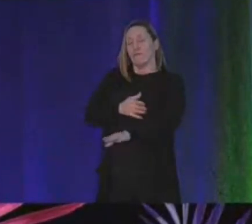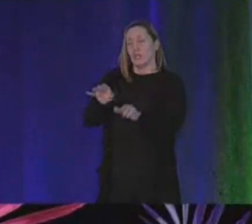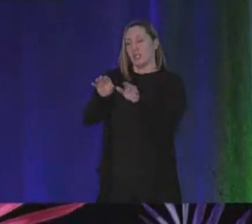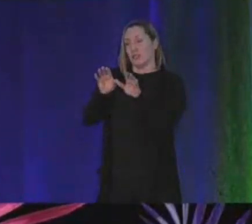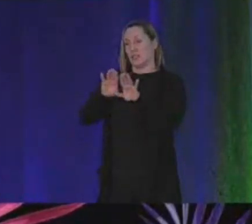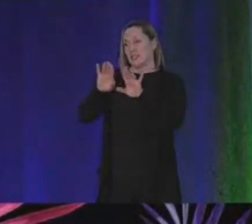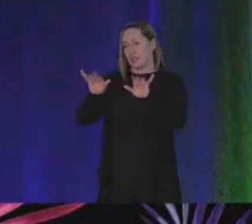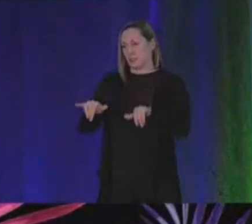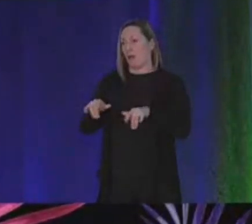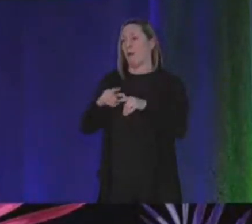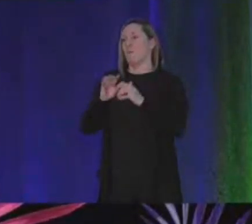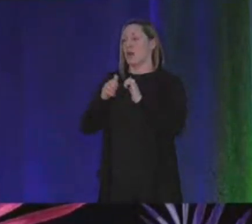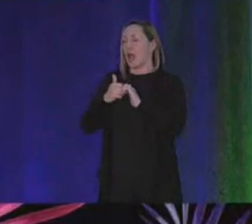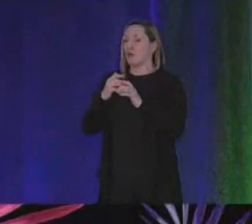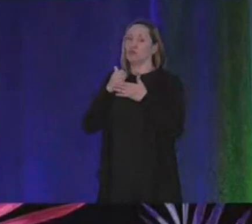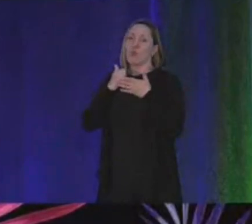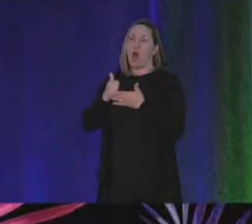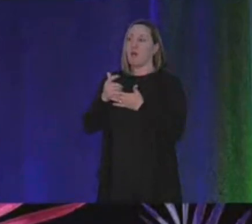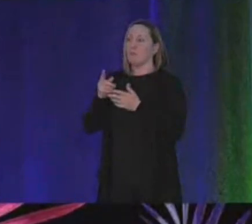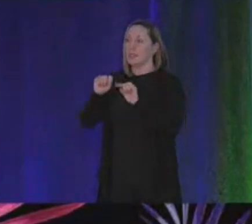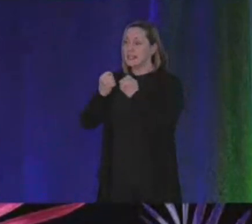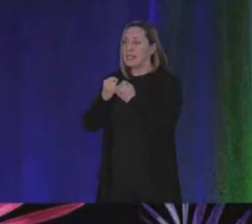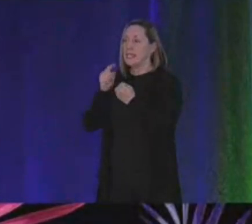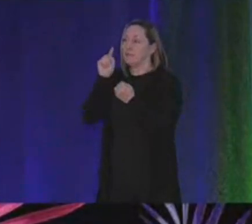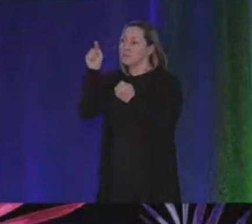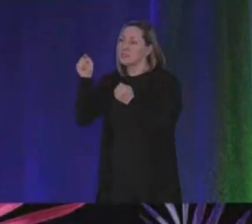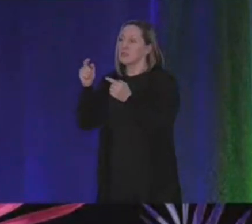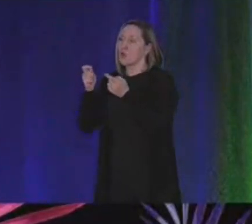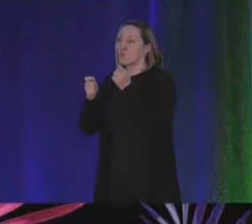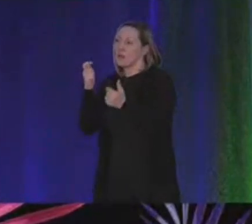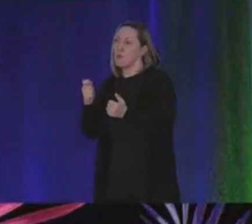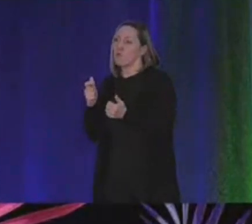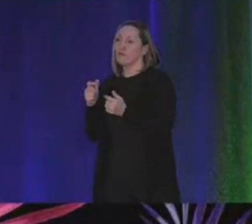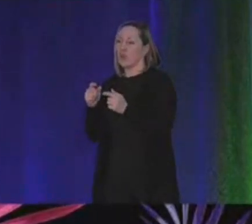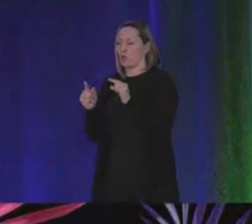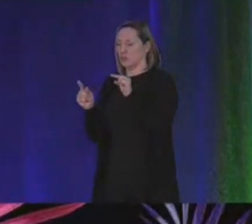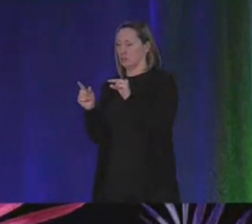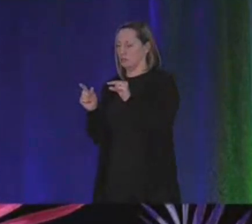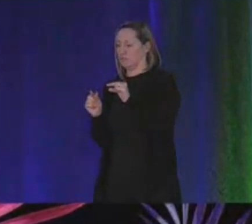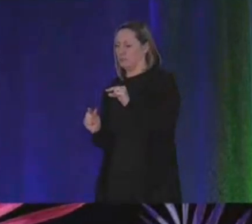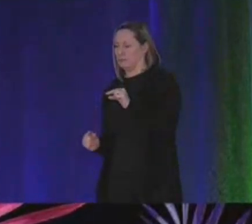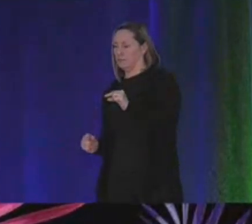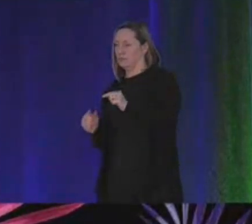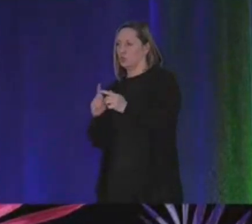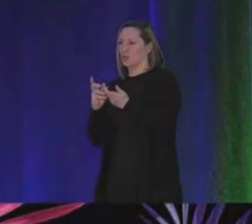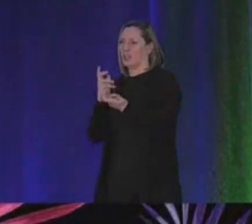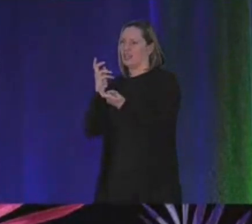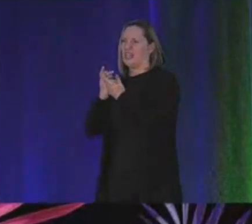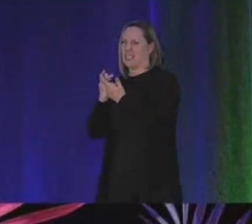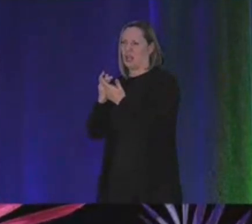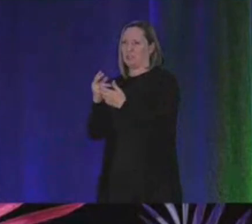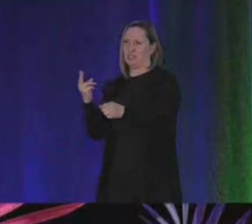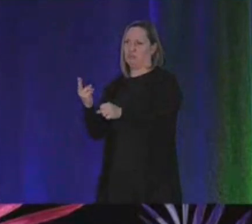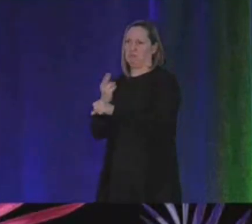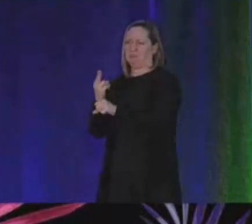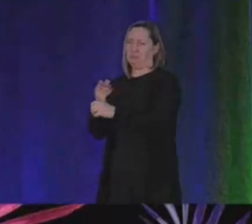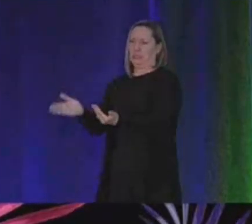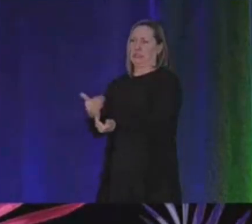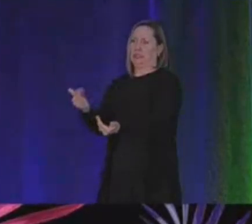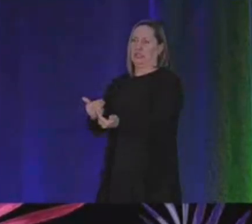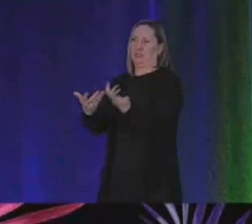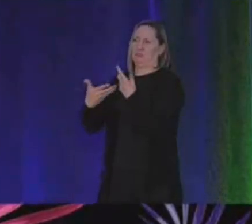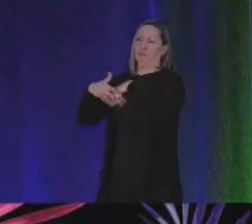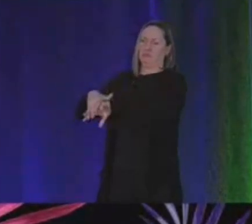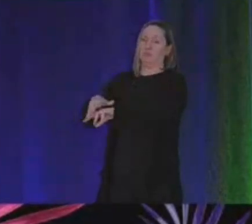and also like how to help the teams to remove those like pain points so that they can adapt it easy. Yeah, so we are kind of going by